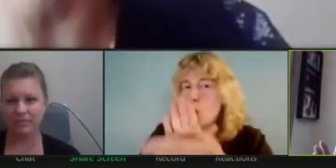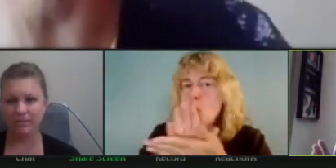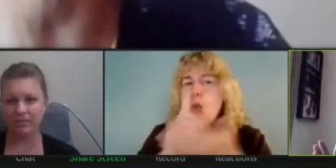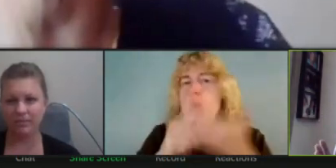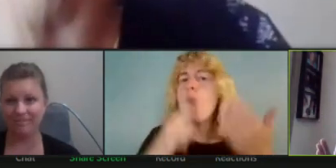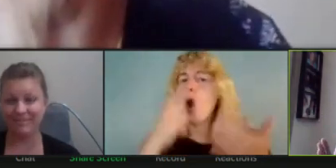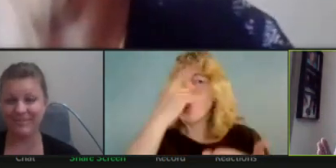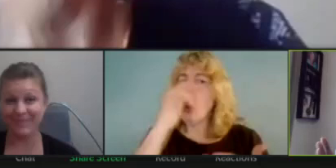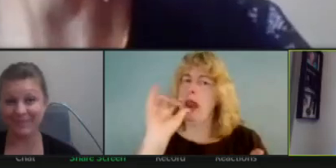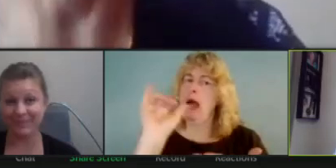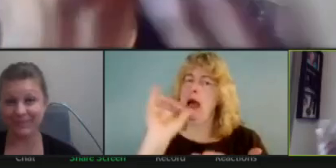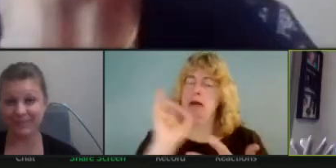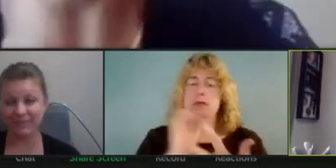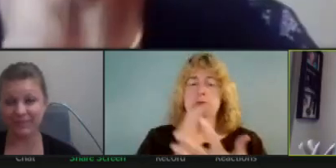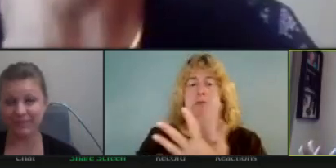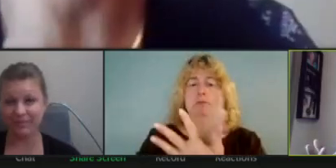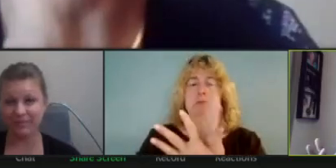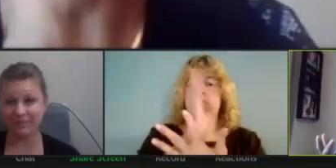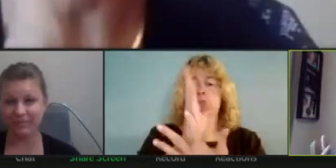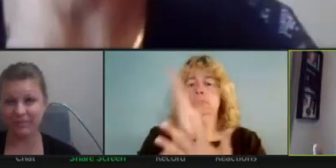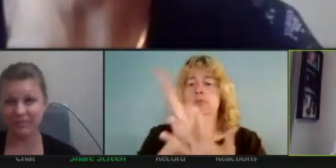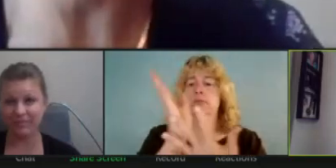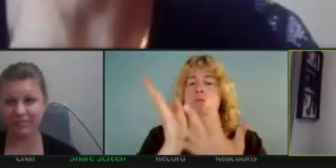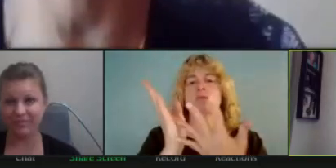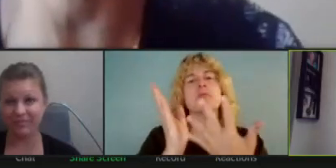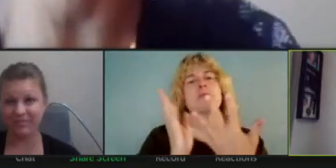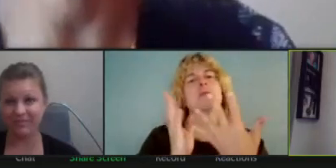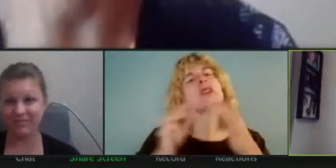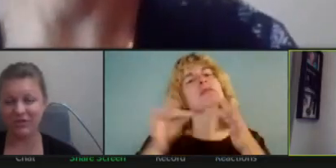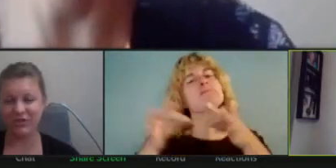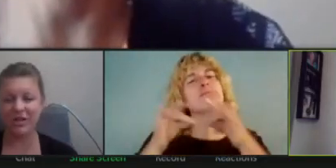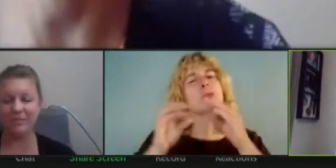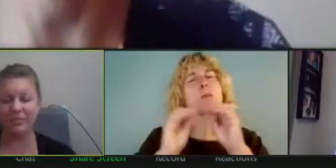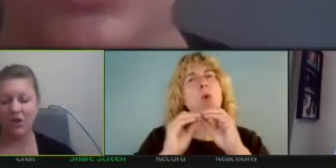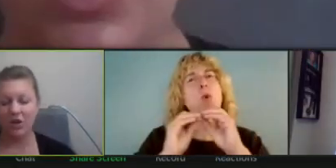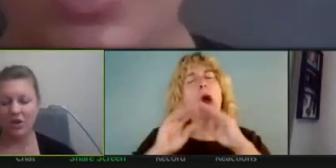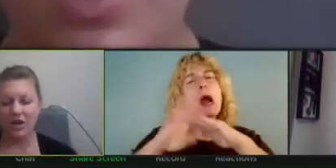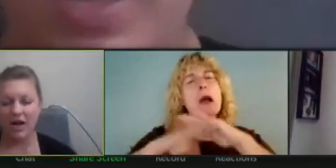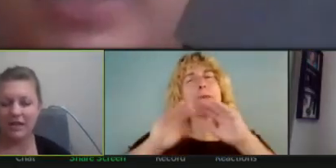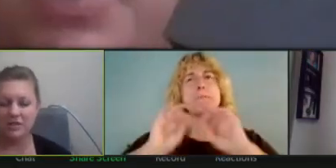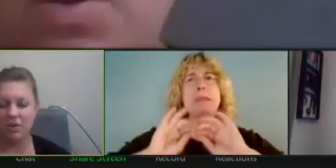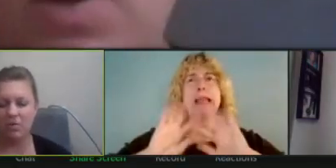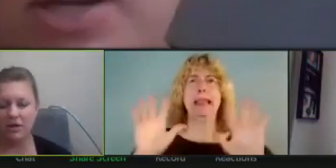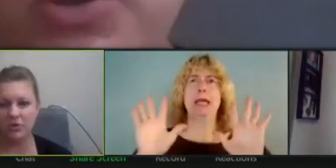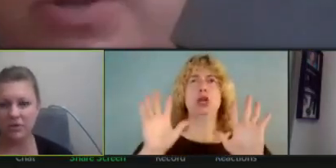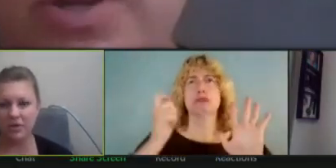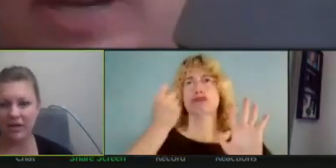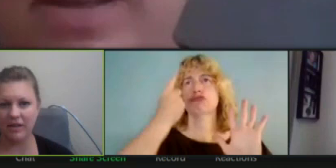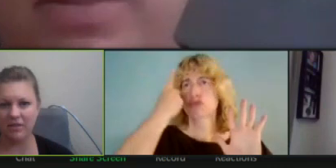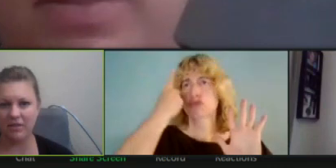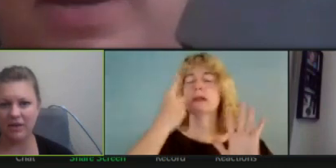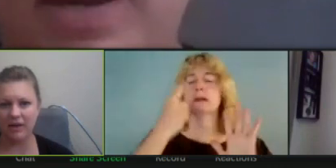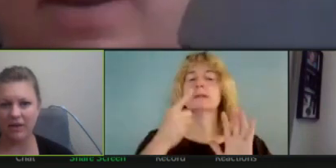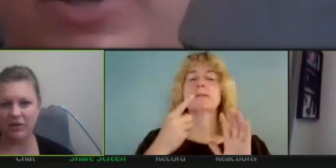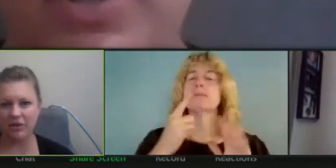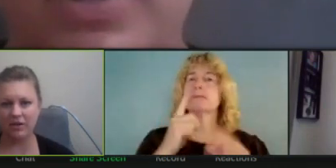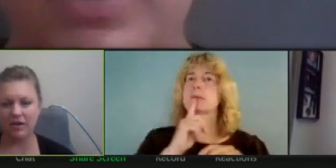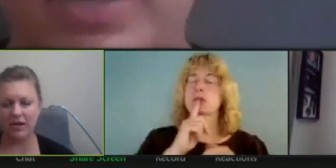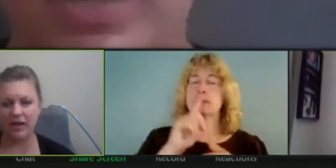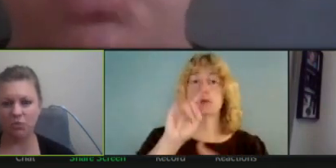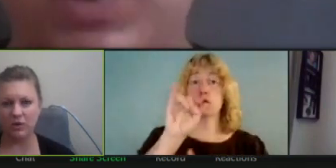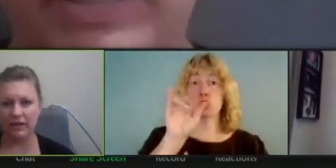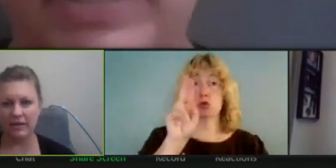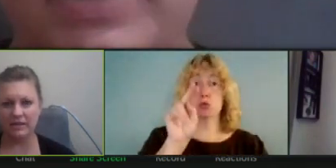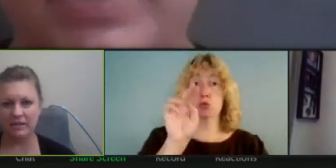like that an everyday person could well understand. Sure. So on June 30th, the